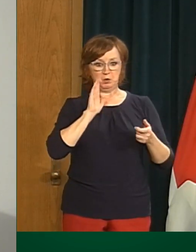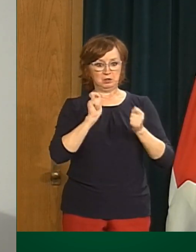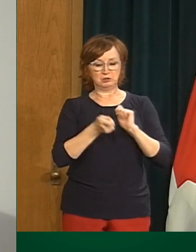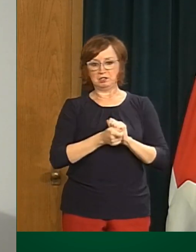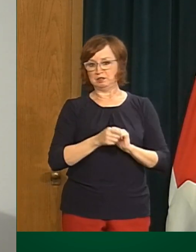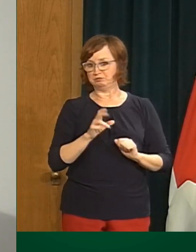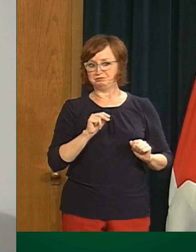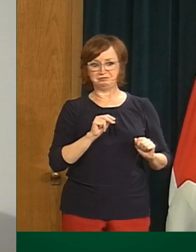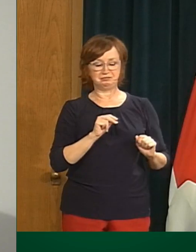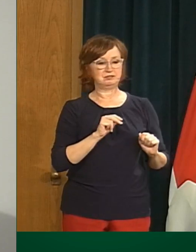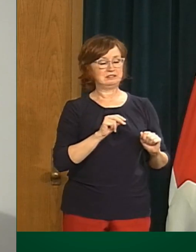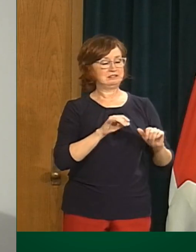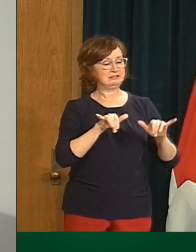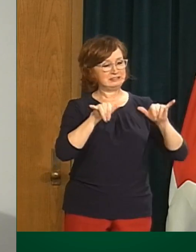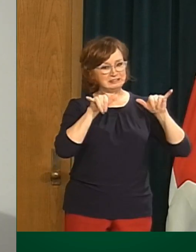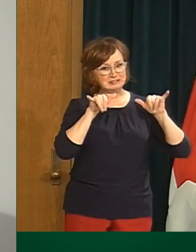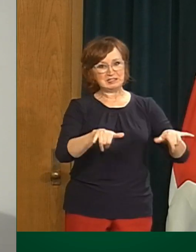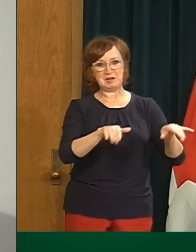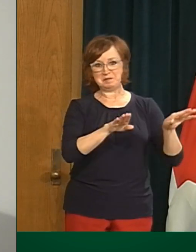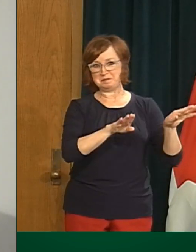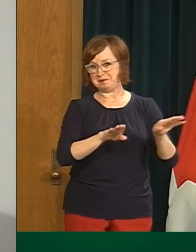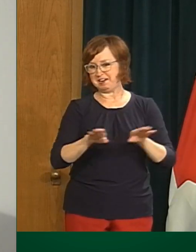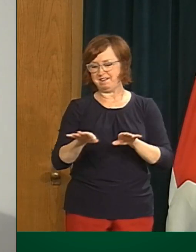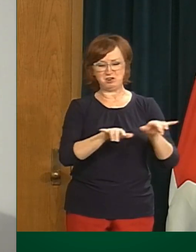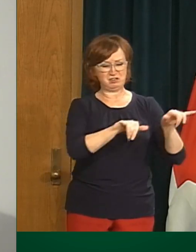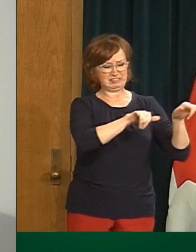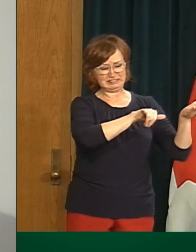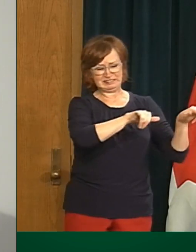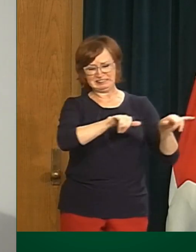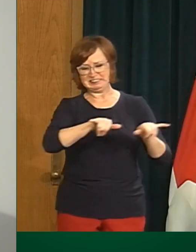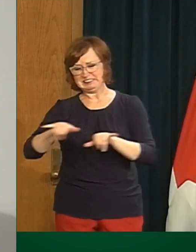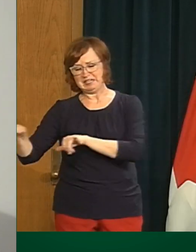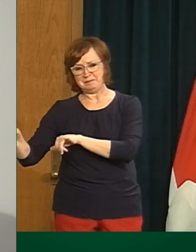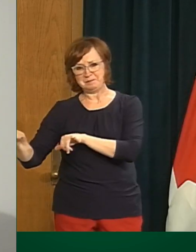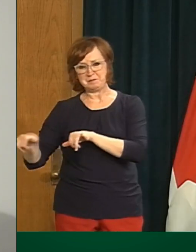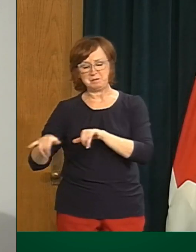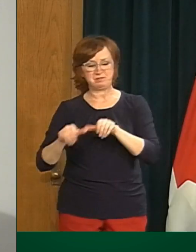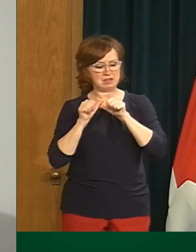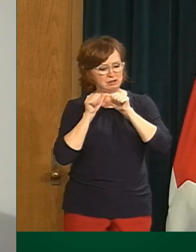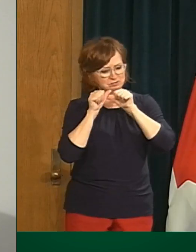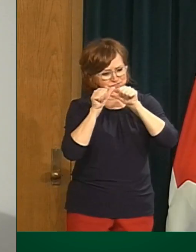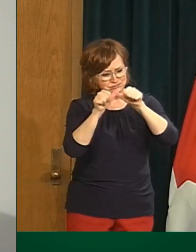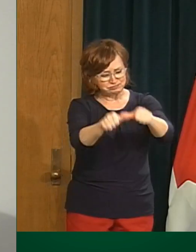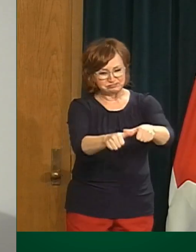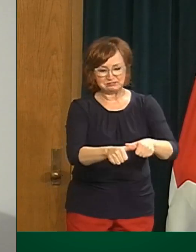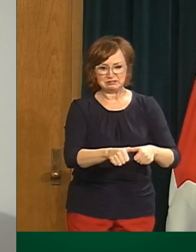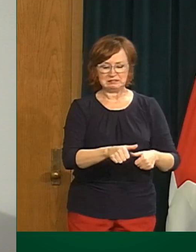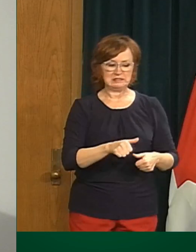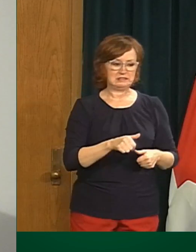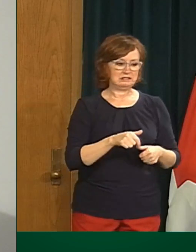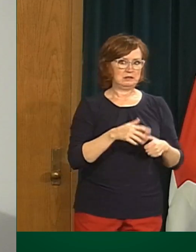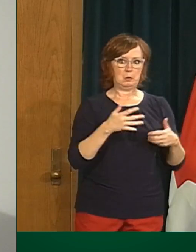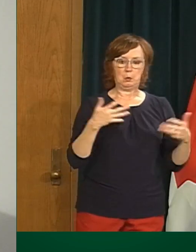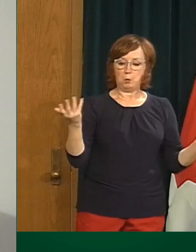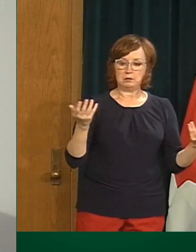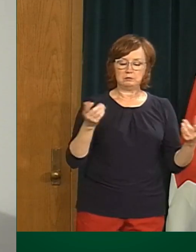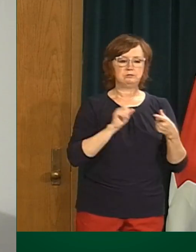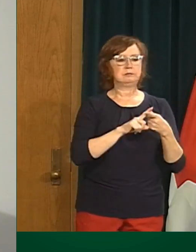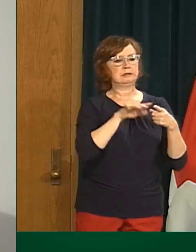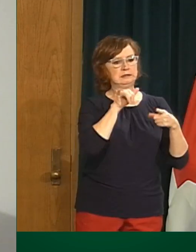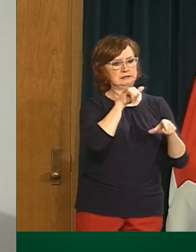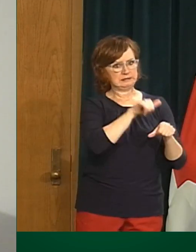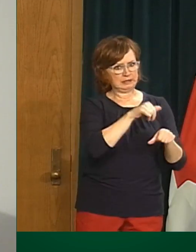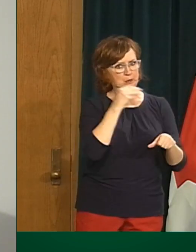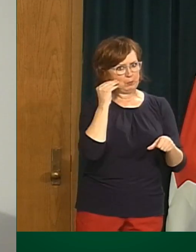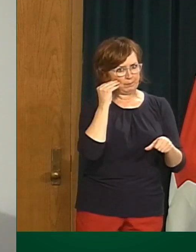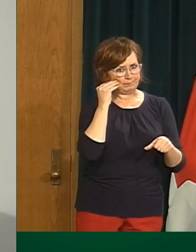you behaved yesterday, and we all need to be conscious of that. We need to stay at home or close to home as much as possible. If you